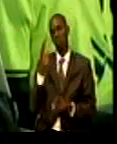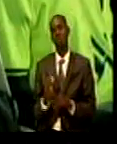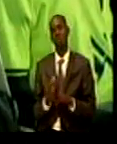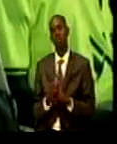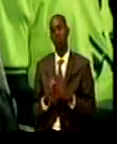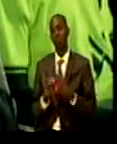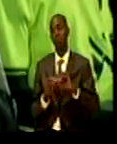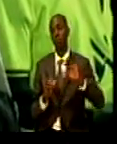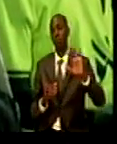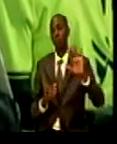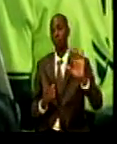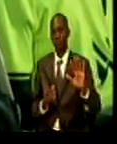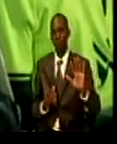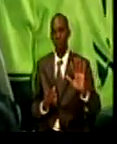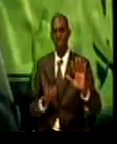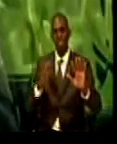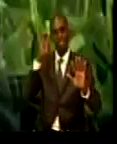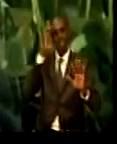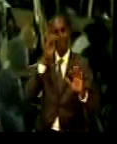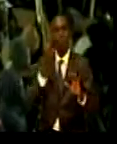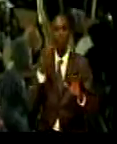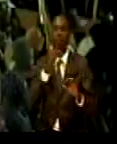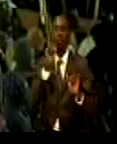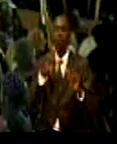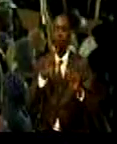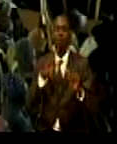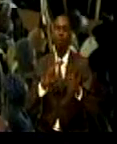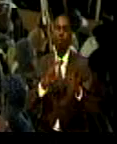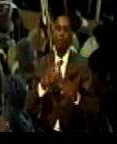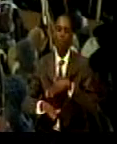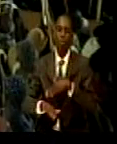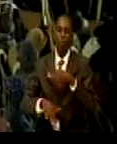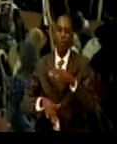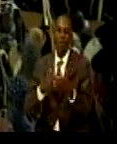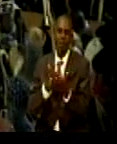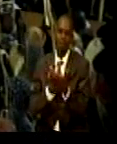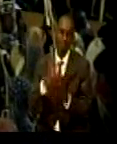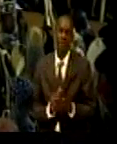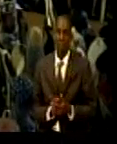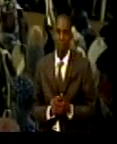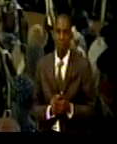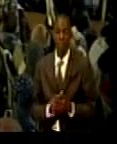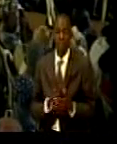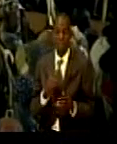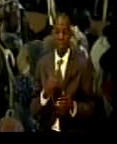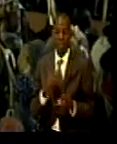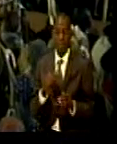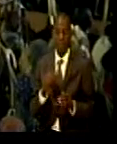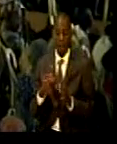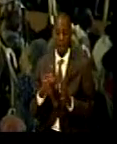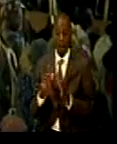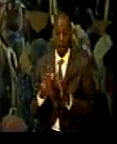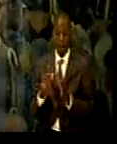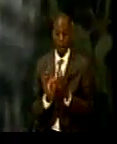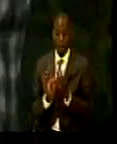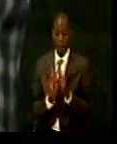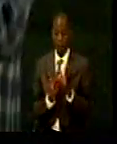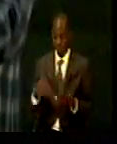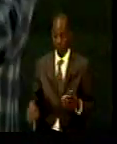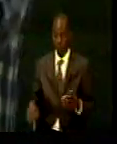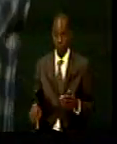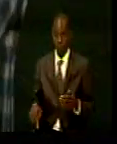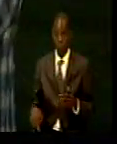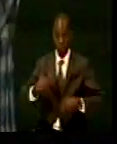walk right. You know, the Bible says that the legs of the lame unequal. If